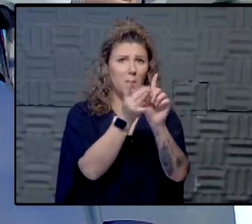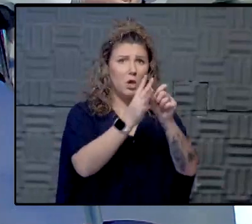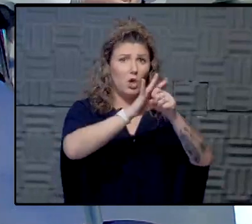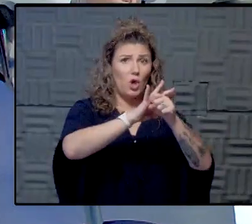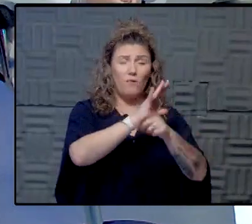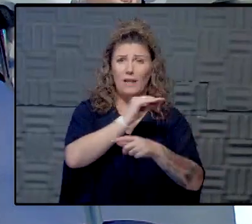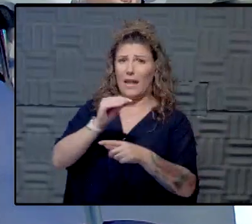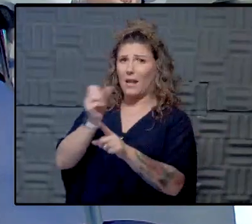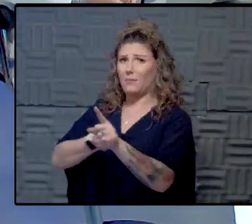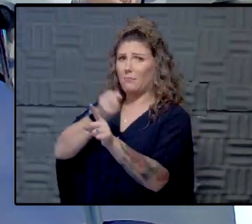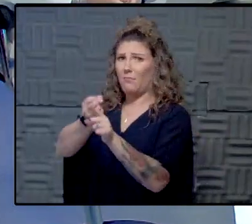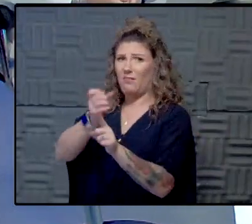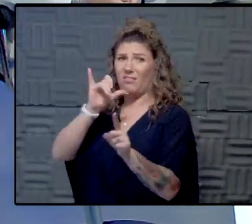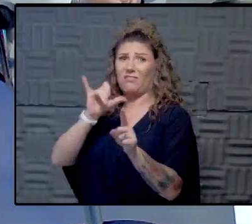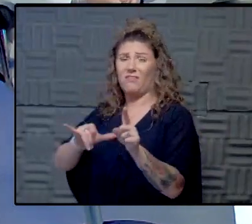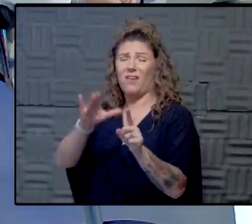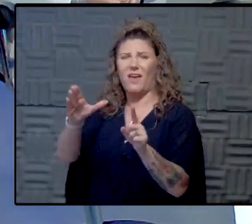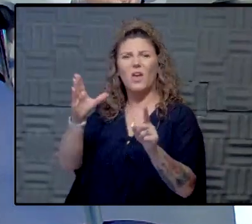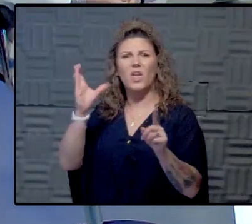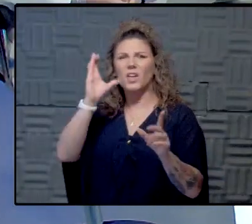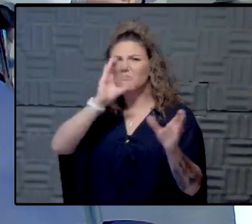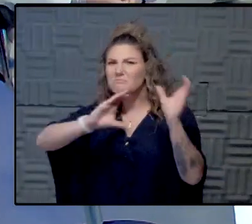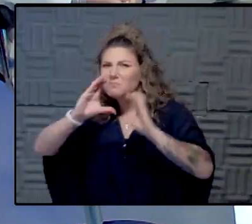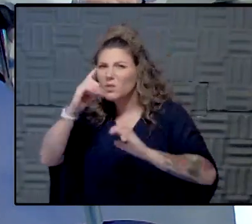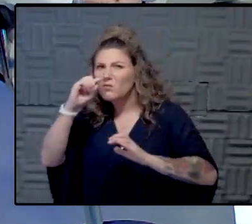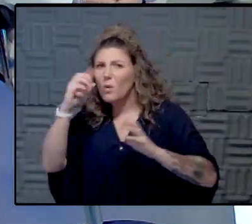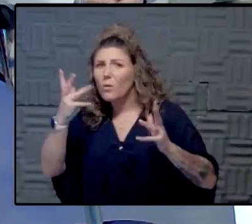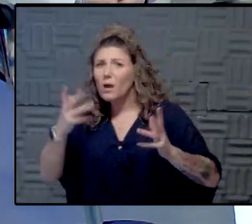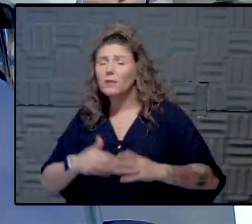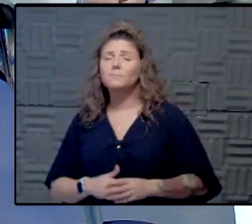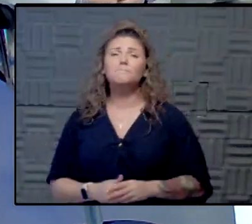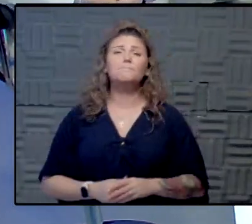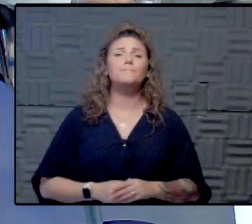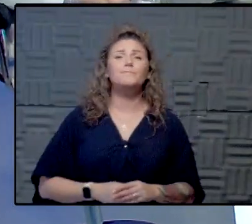it and what to look for?